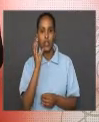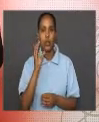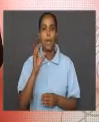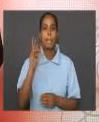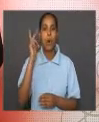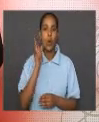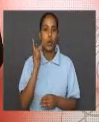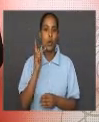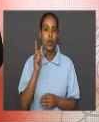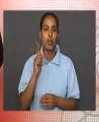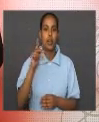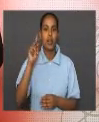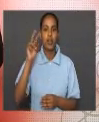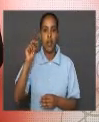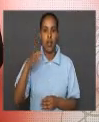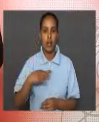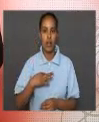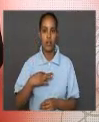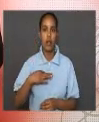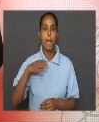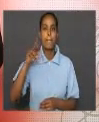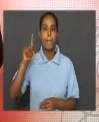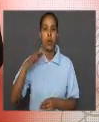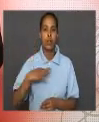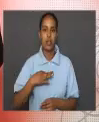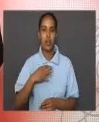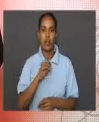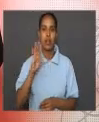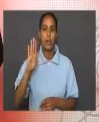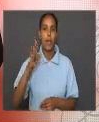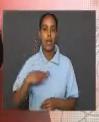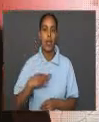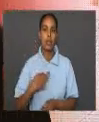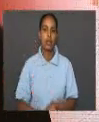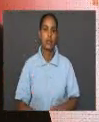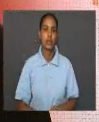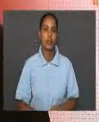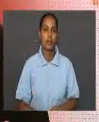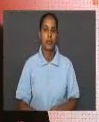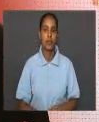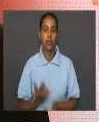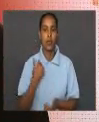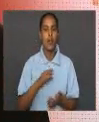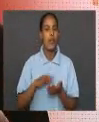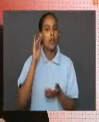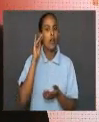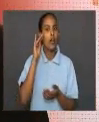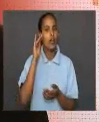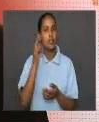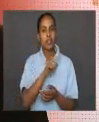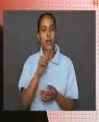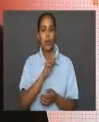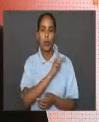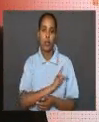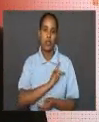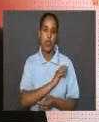polymers: nylon, polyester, and bakelite. We have learned their